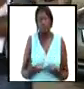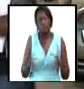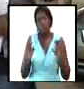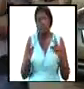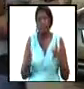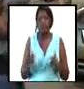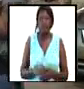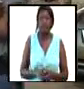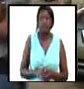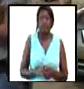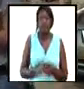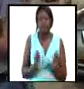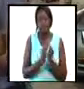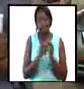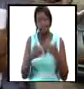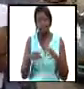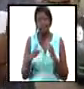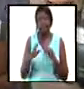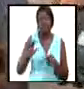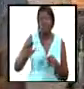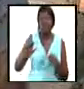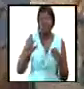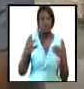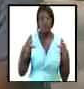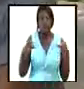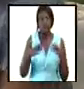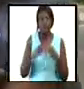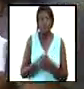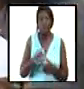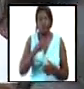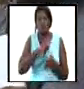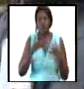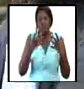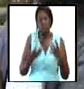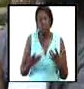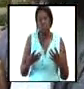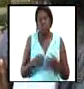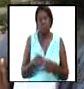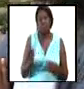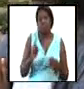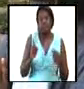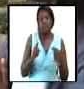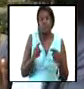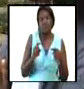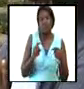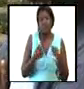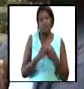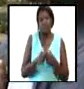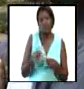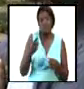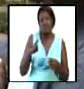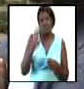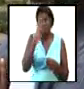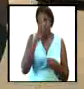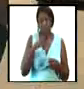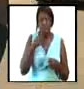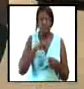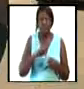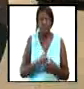Okay, let's go then. And that sigh? Come on, girl. It was hardly worth the